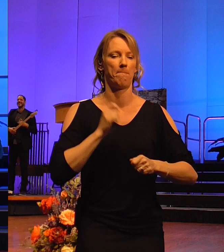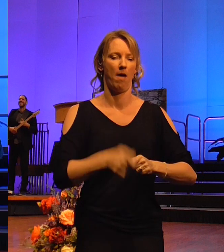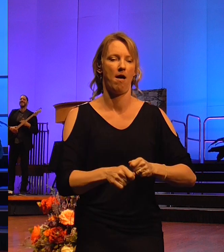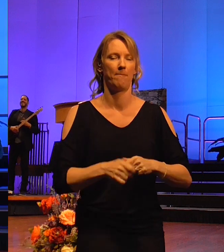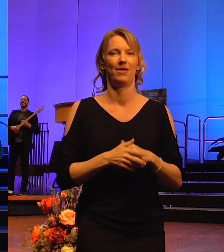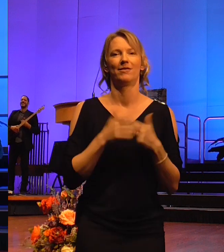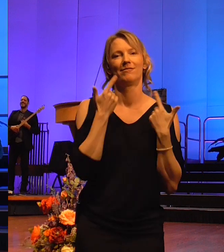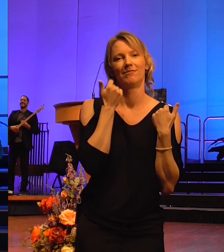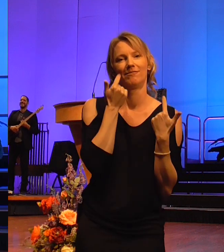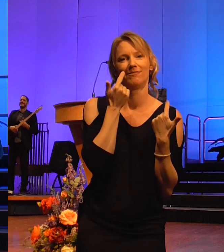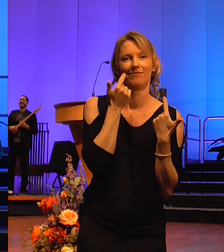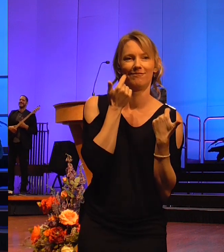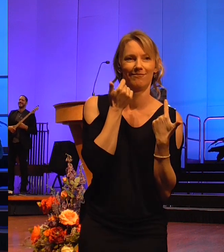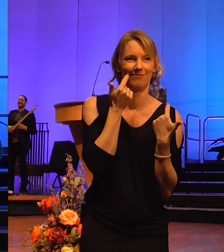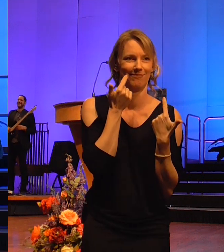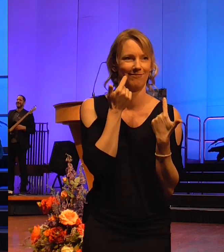free